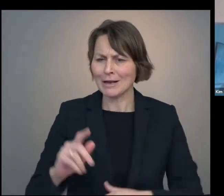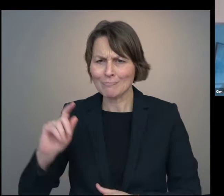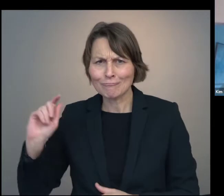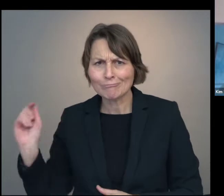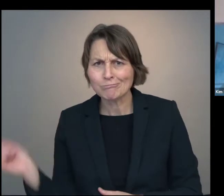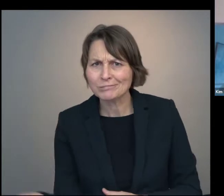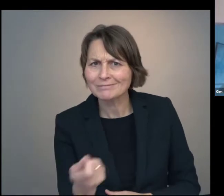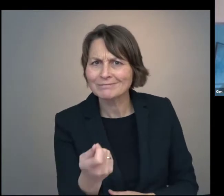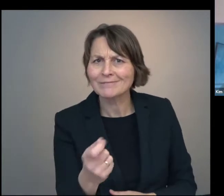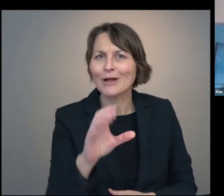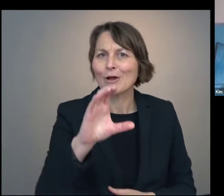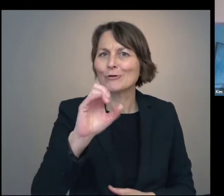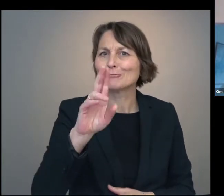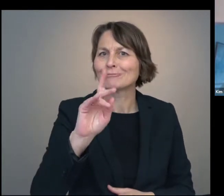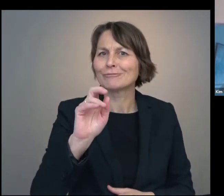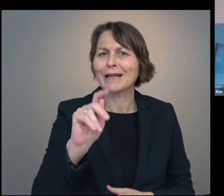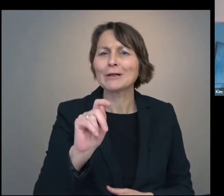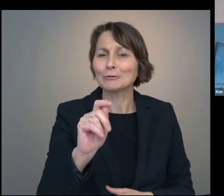know something about that.